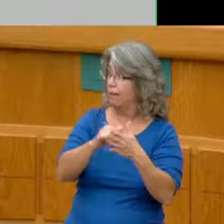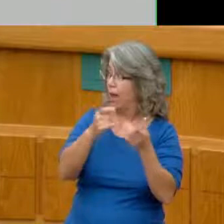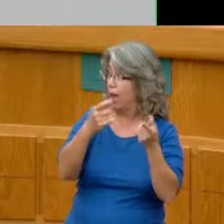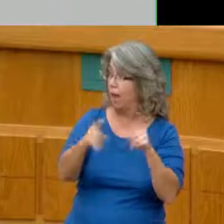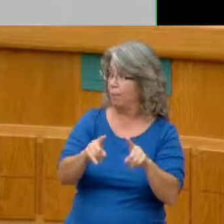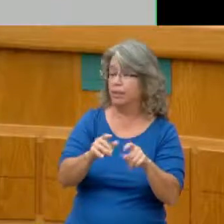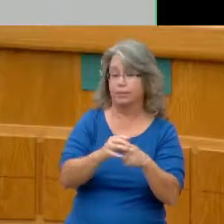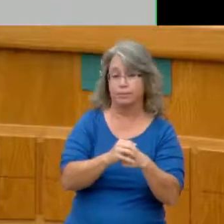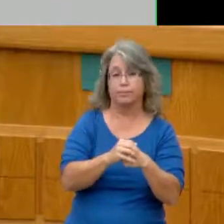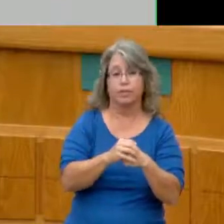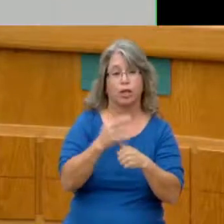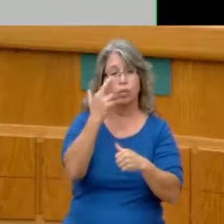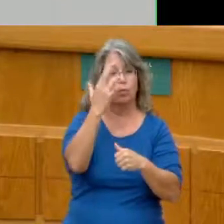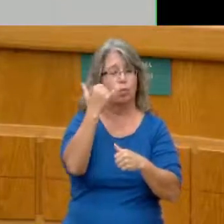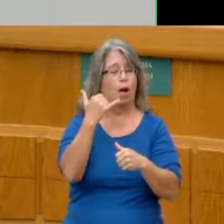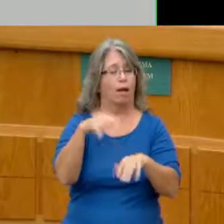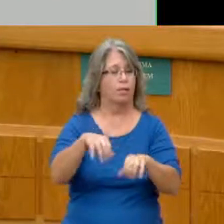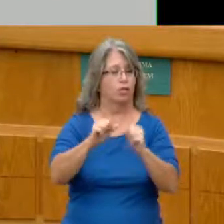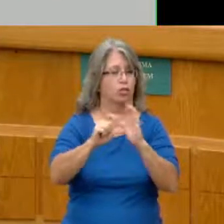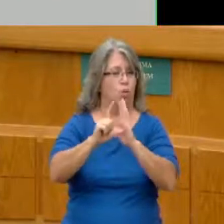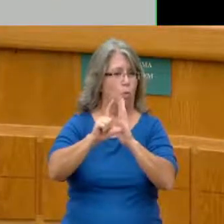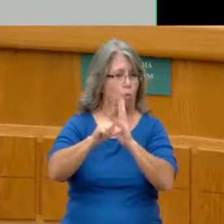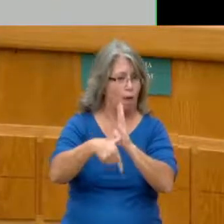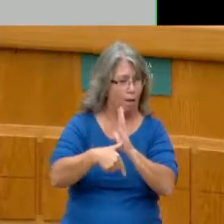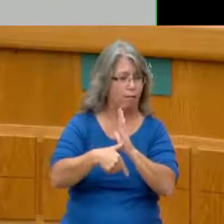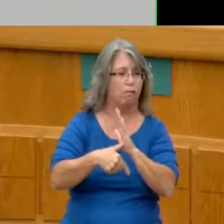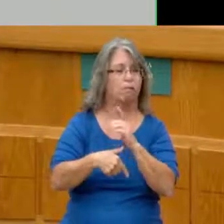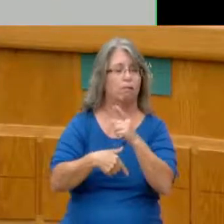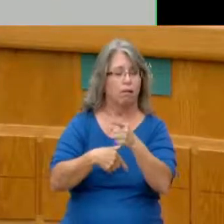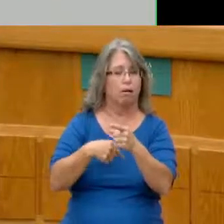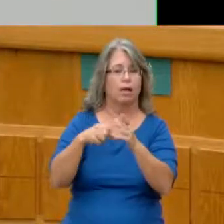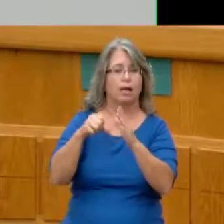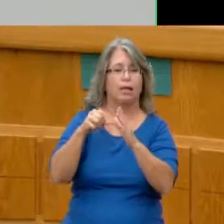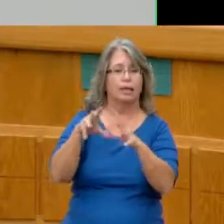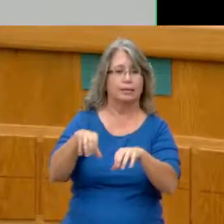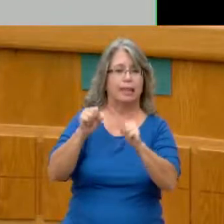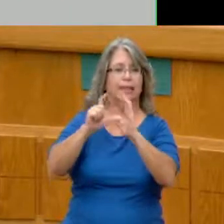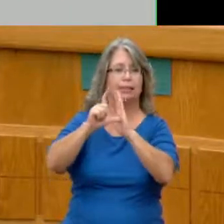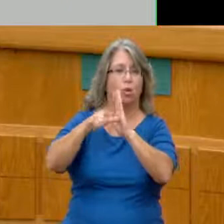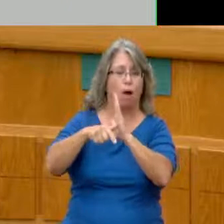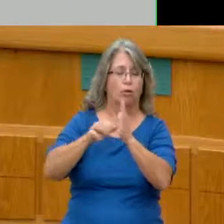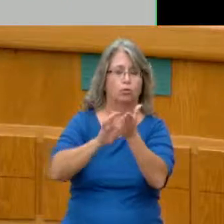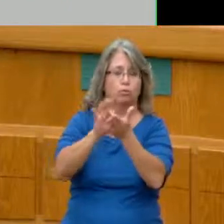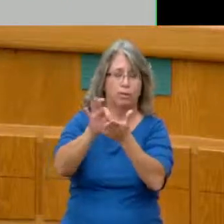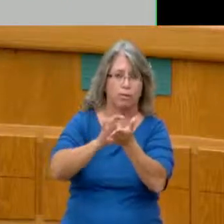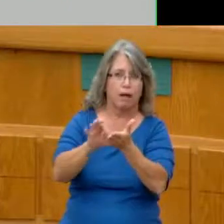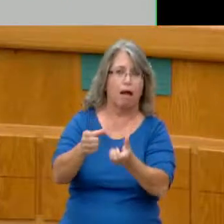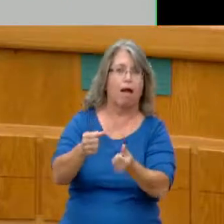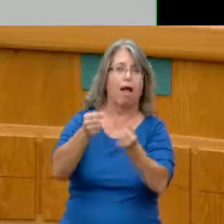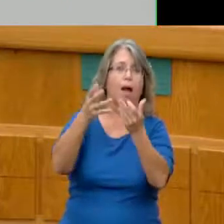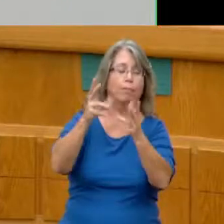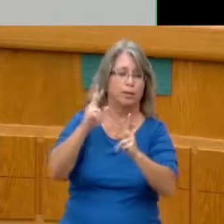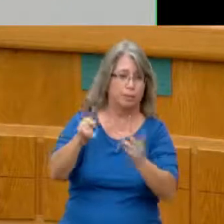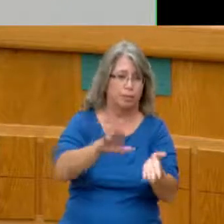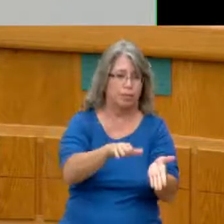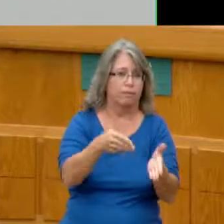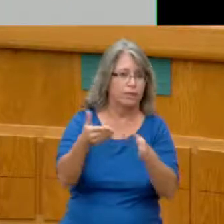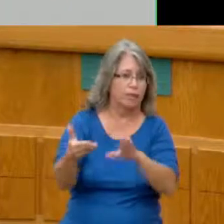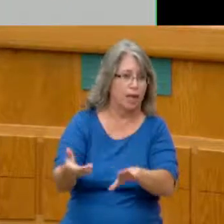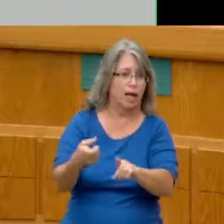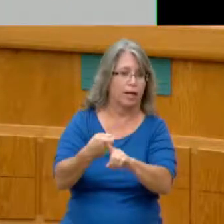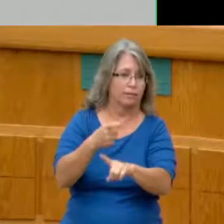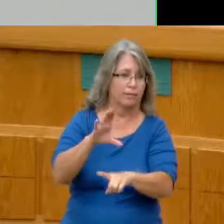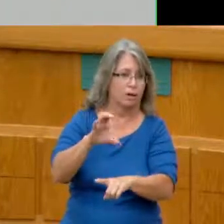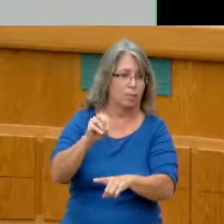the reason why it took a while for this to occur is that it takes a while to count up the fatalities because there were so many of them in this Delta